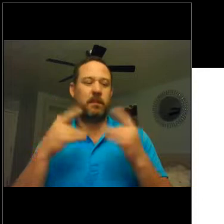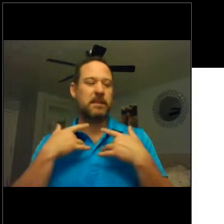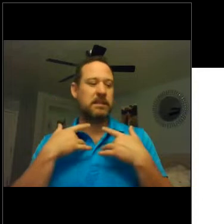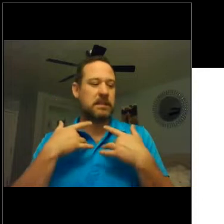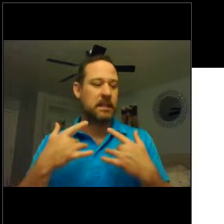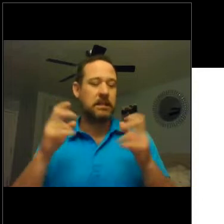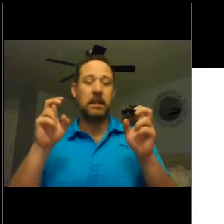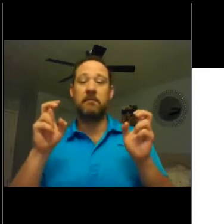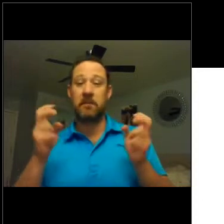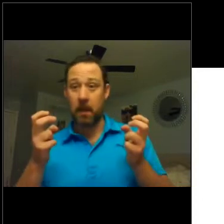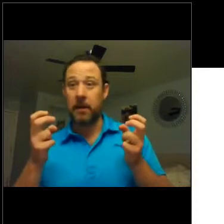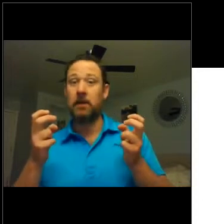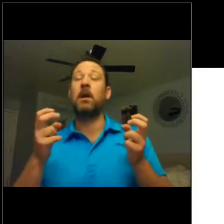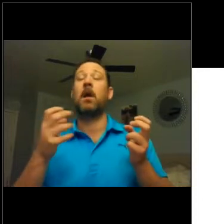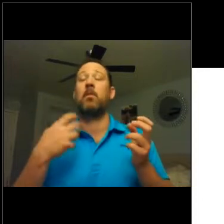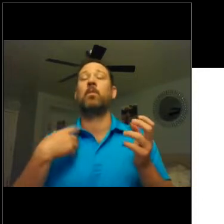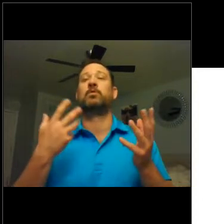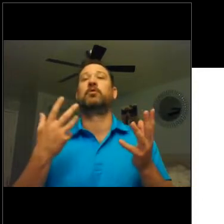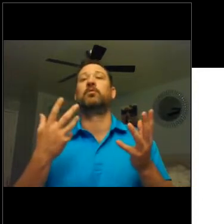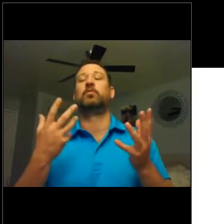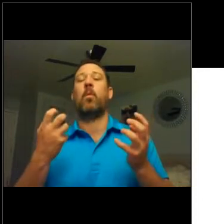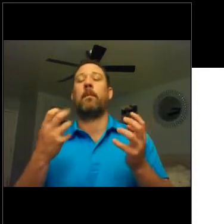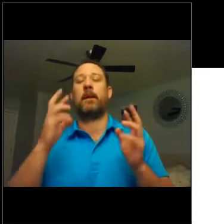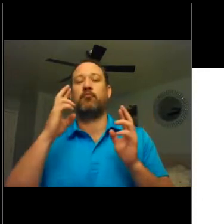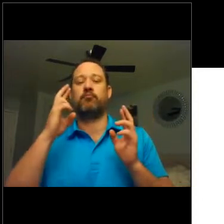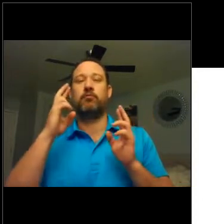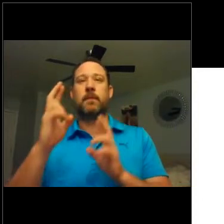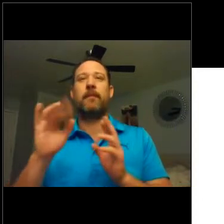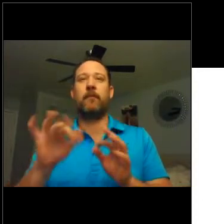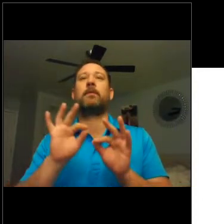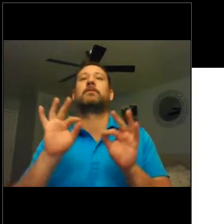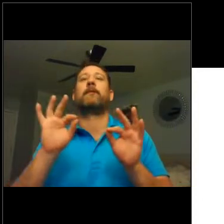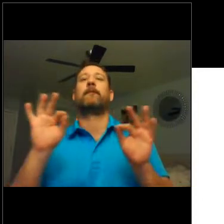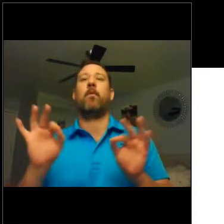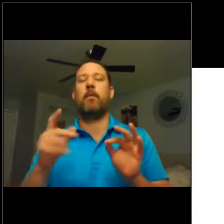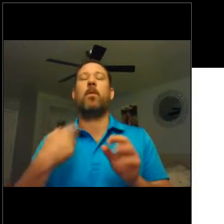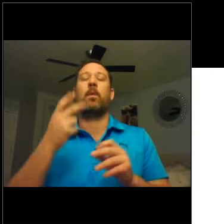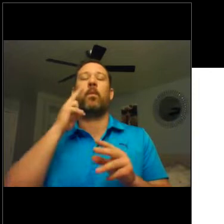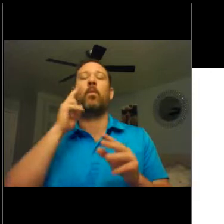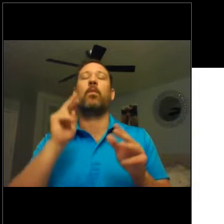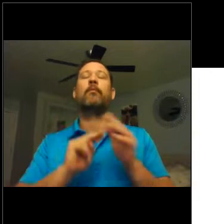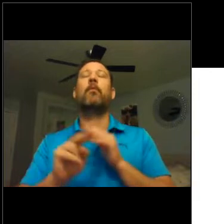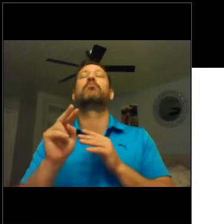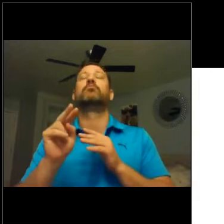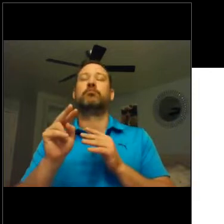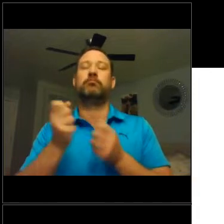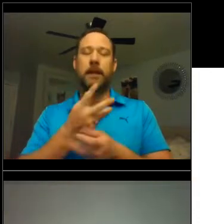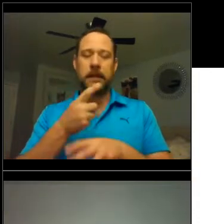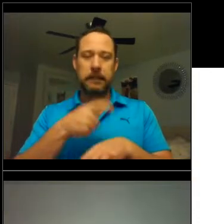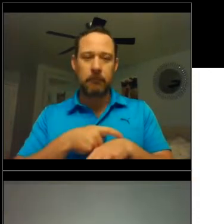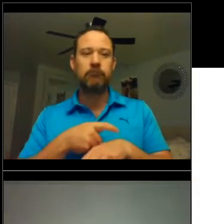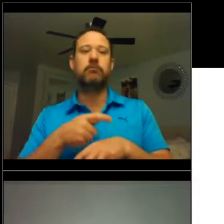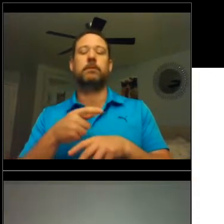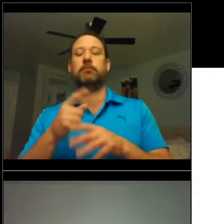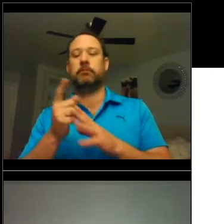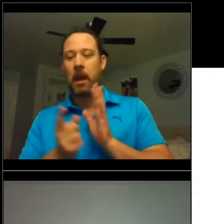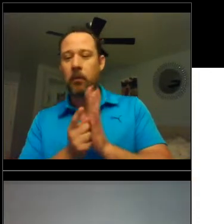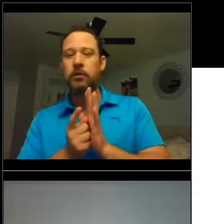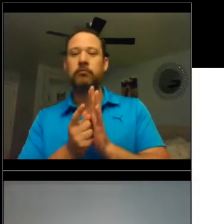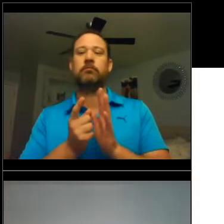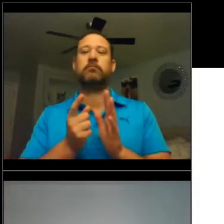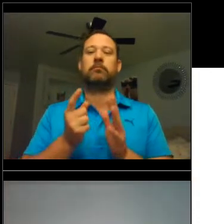emotionally taxing topic, and so we want to remain respectful in this forum, but we are looking forward to spending the next hour with you answering these questions and telling you